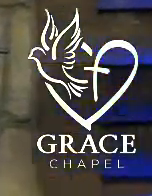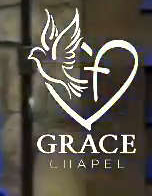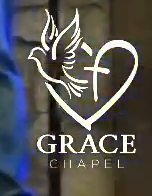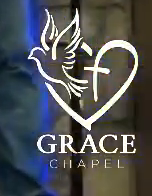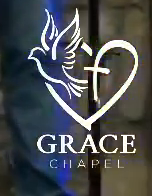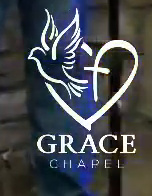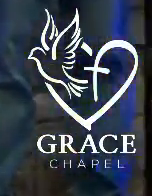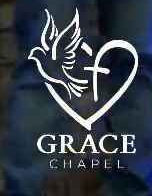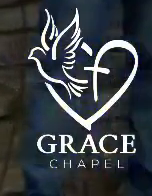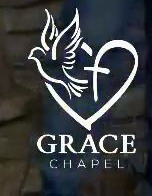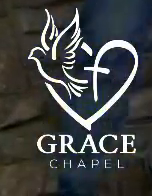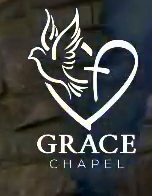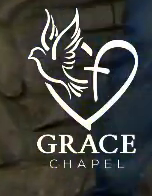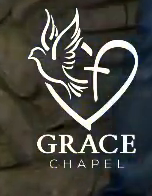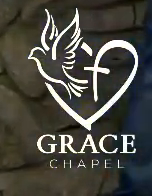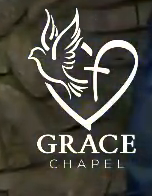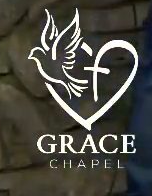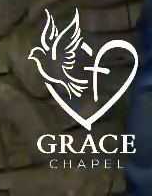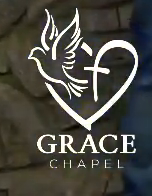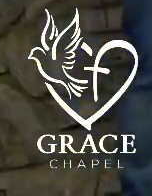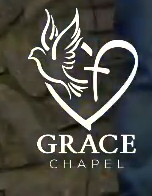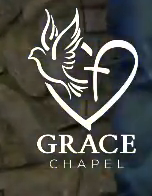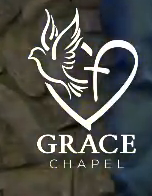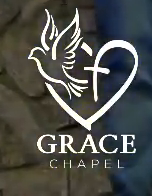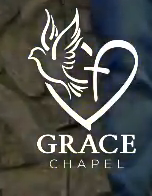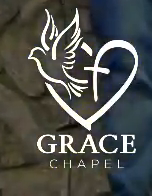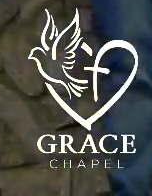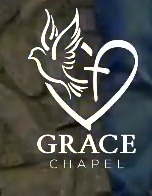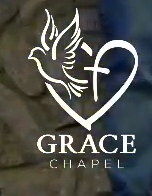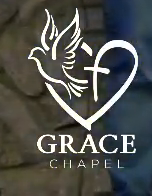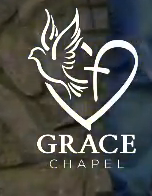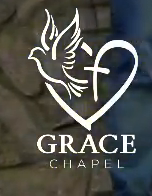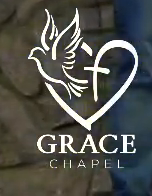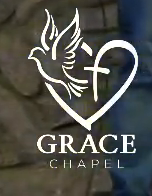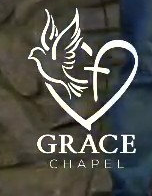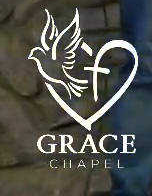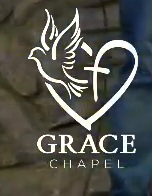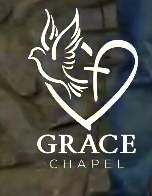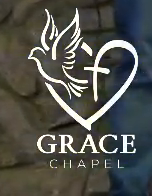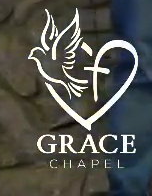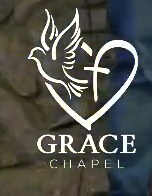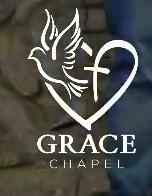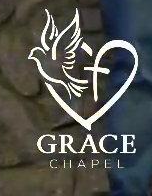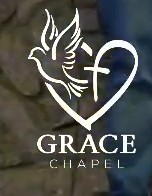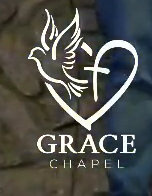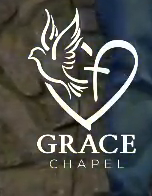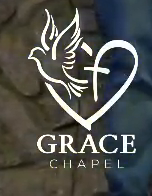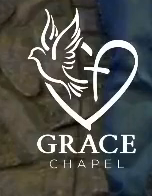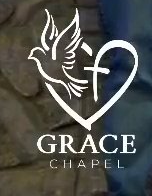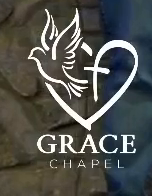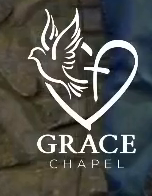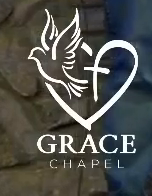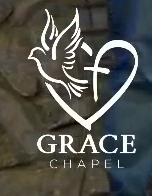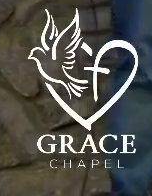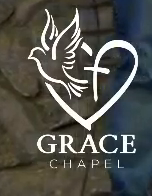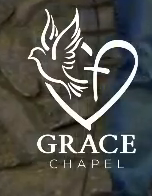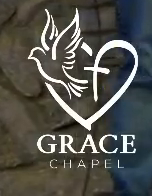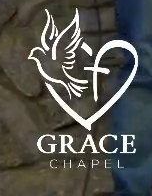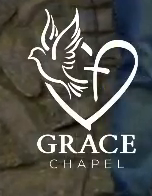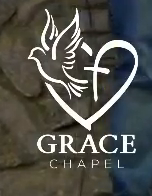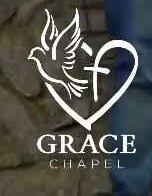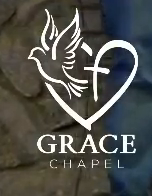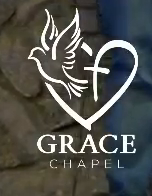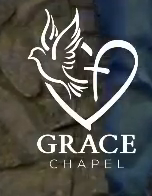building. And to those that would be listening, if this part gets on the radio program, we're just grateful